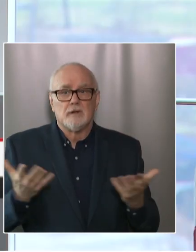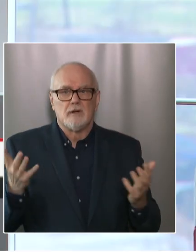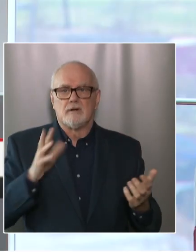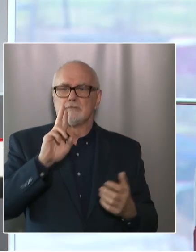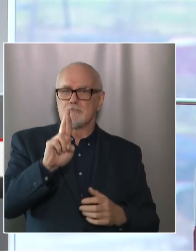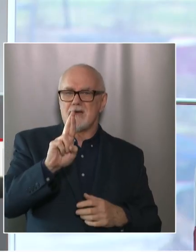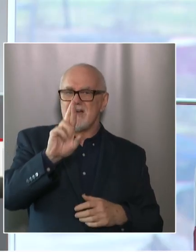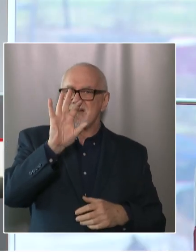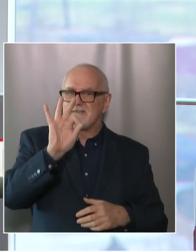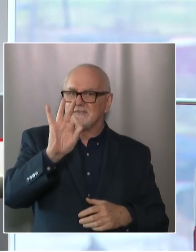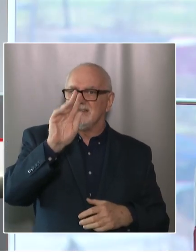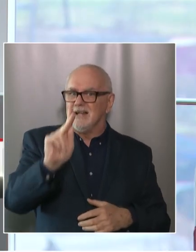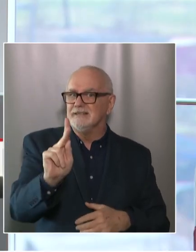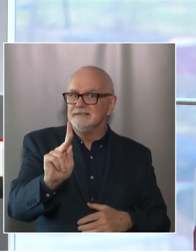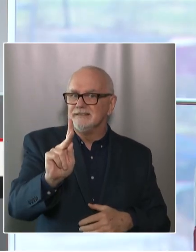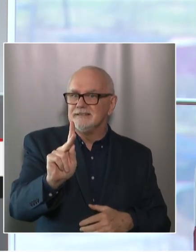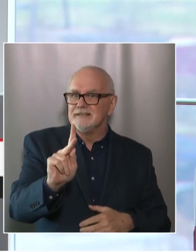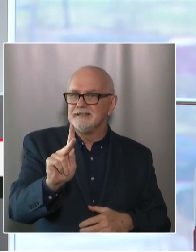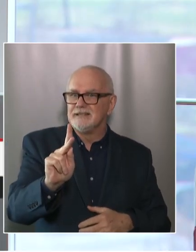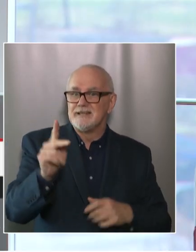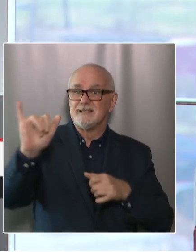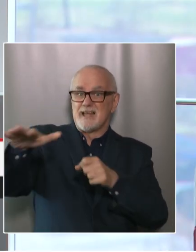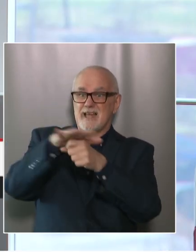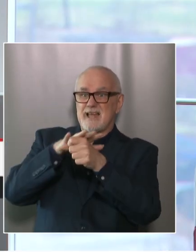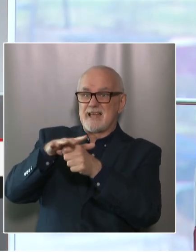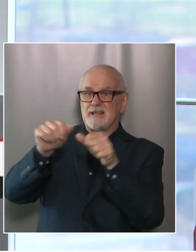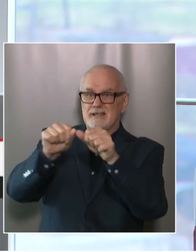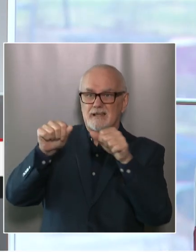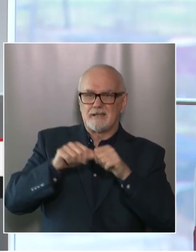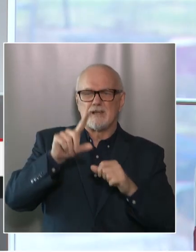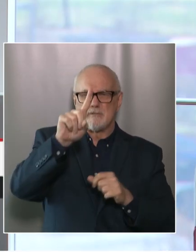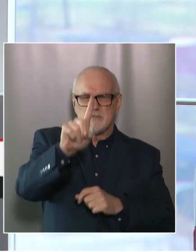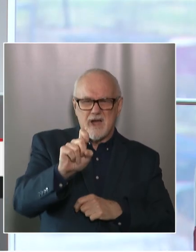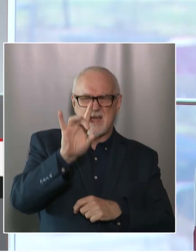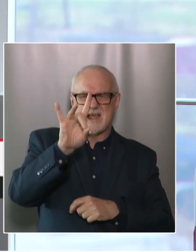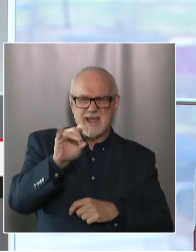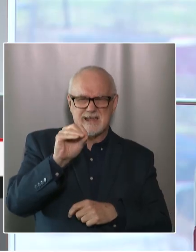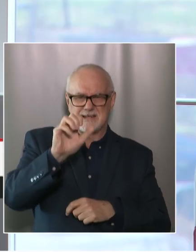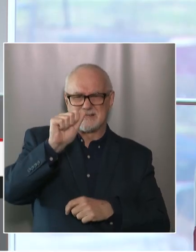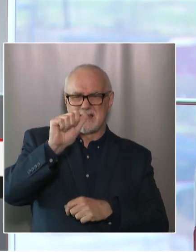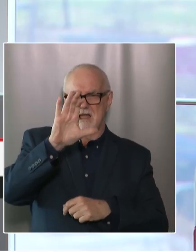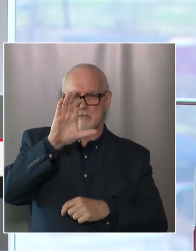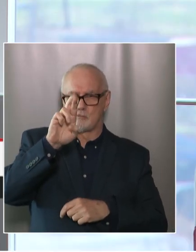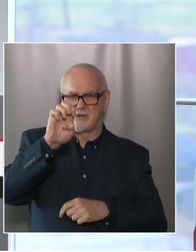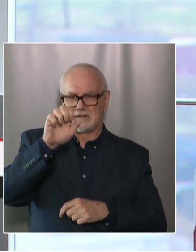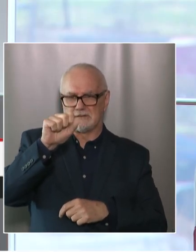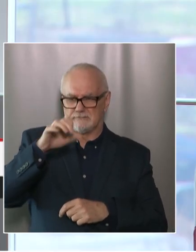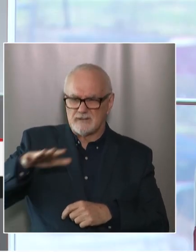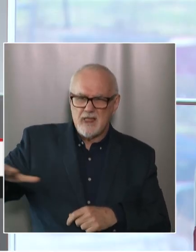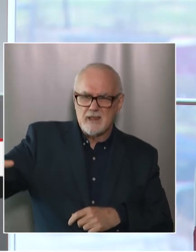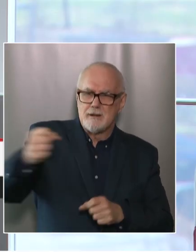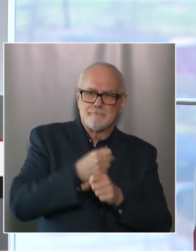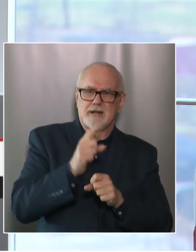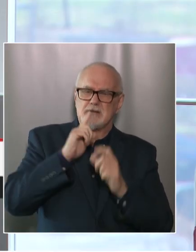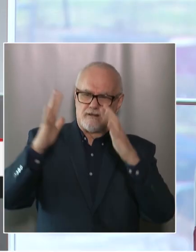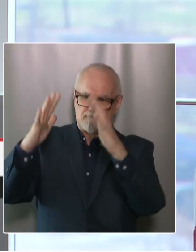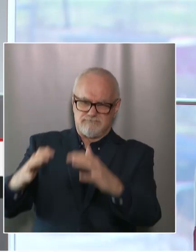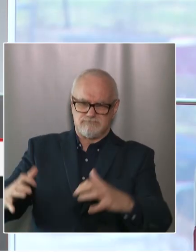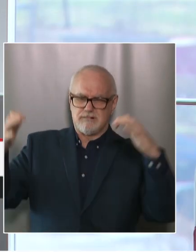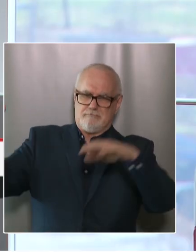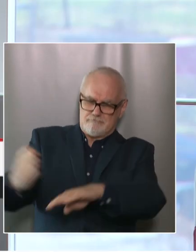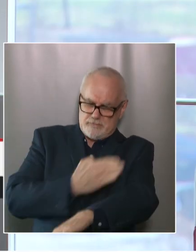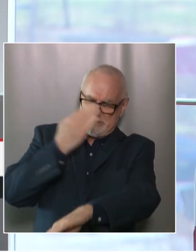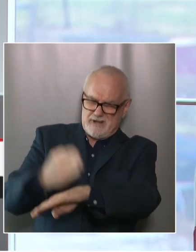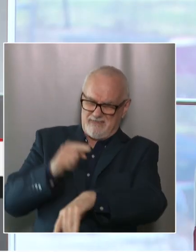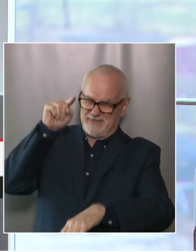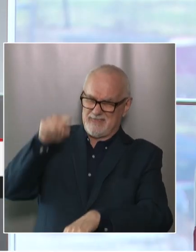of opportunity delivers jobs, housing, and revenue for our city. And last but not least, this little buzz